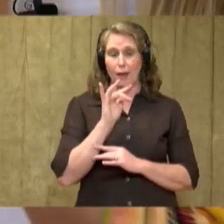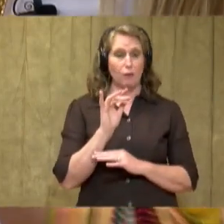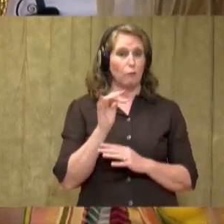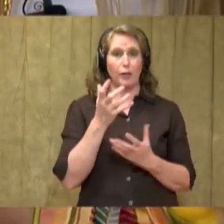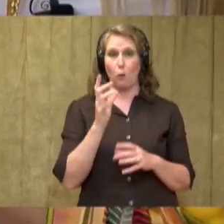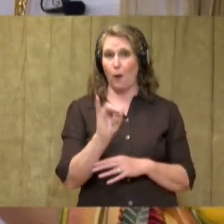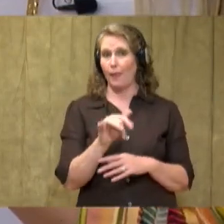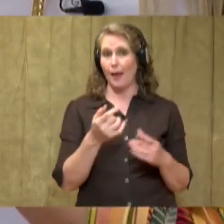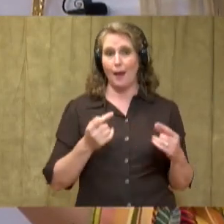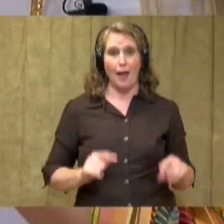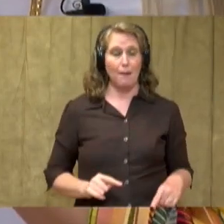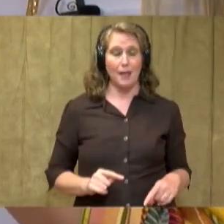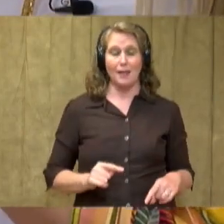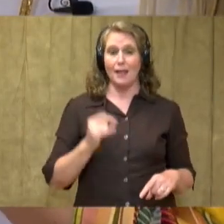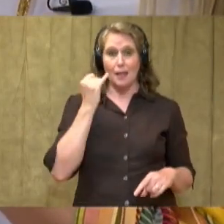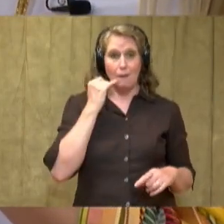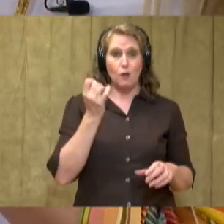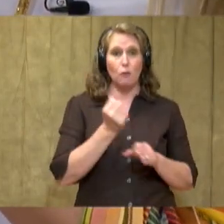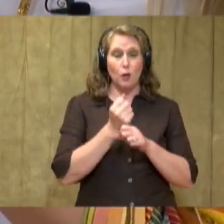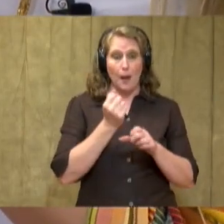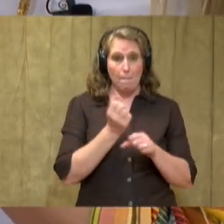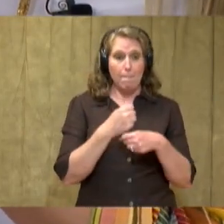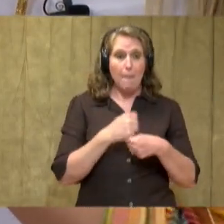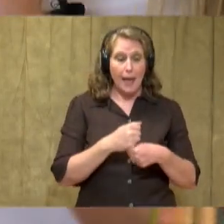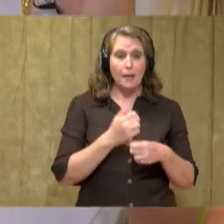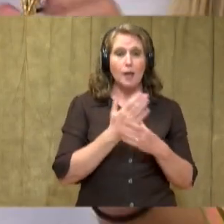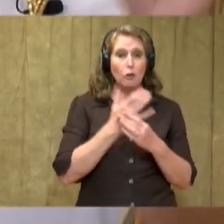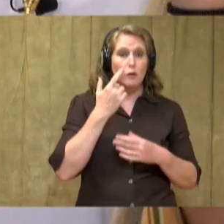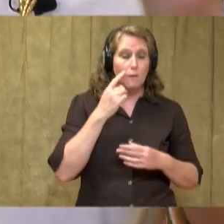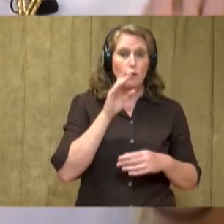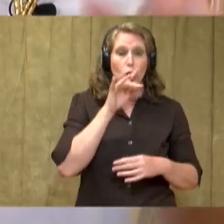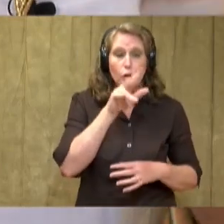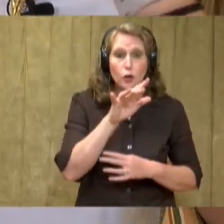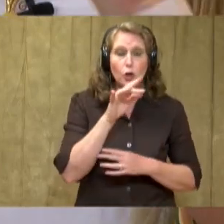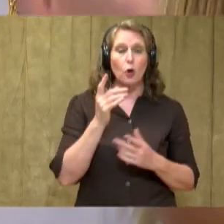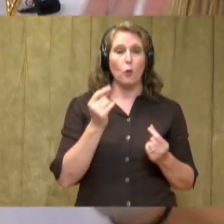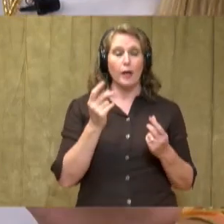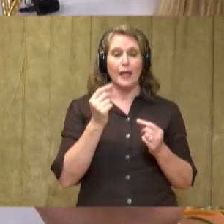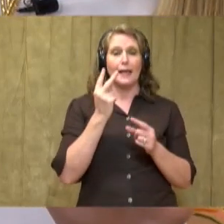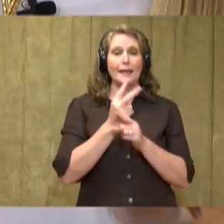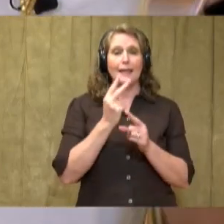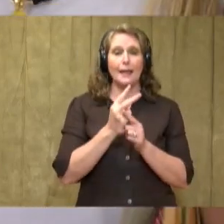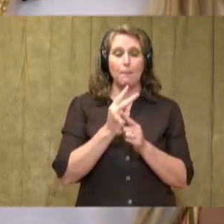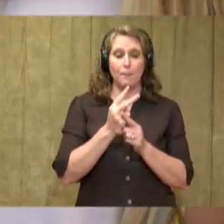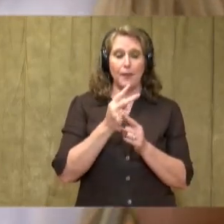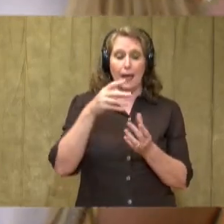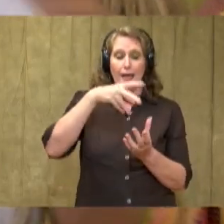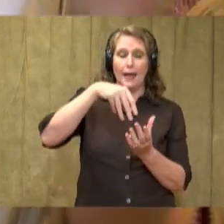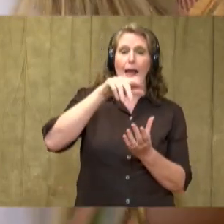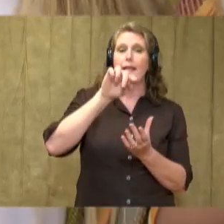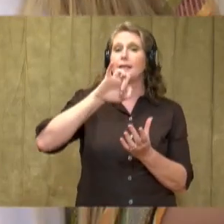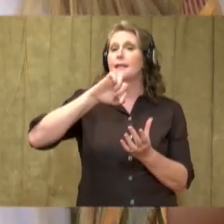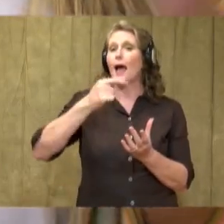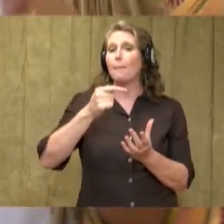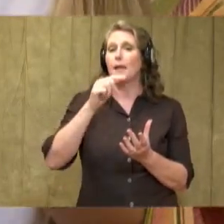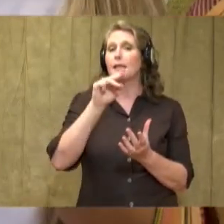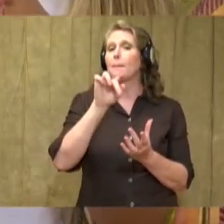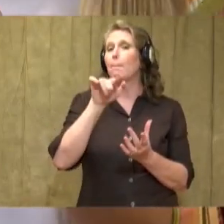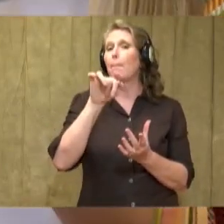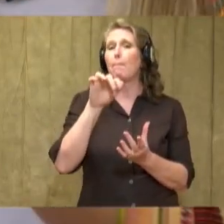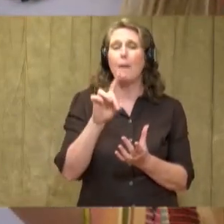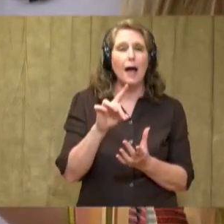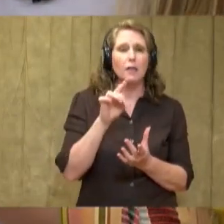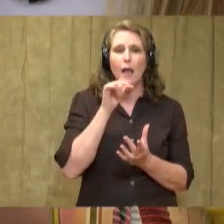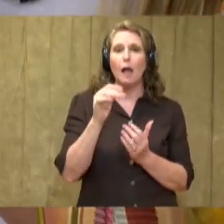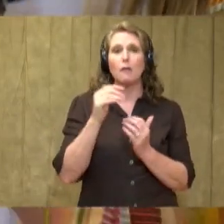we don't. If you want to make tacos for dragons, keep the toppings mild. The word mild means not too much, just